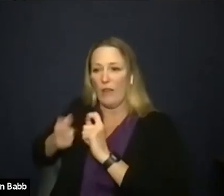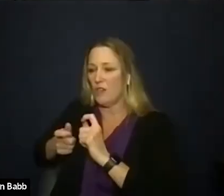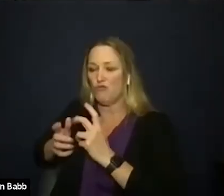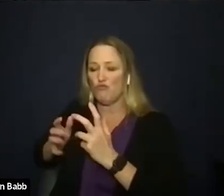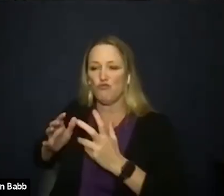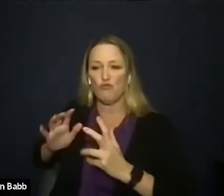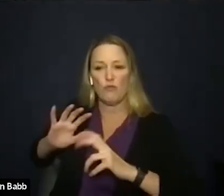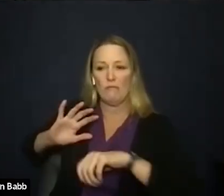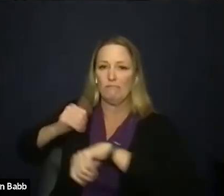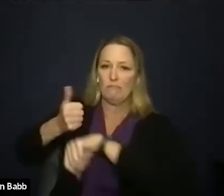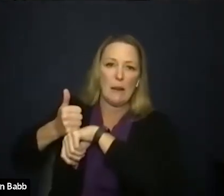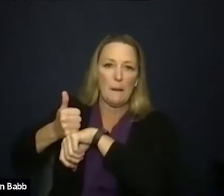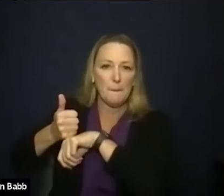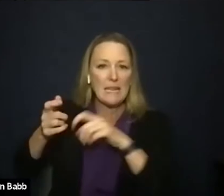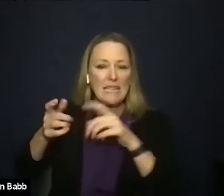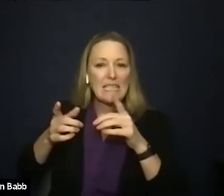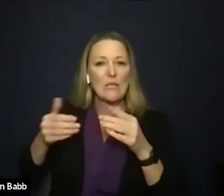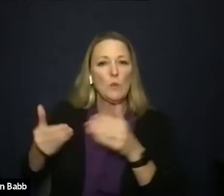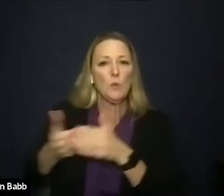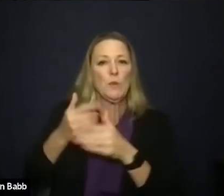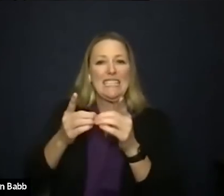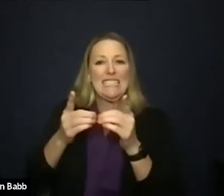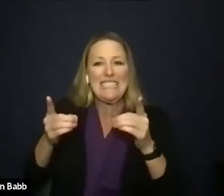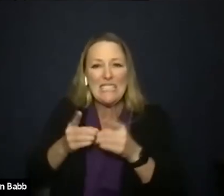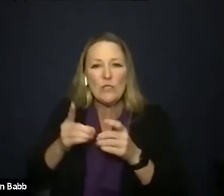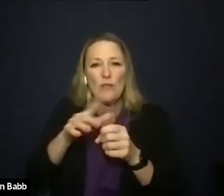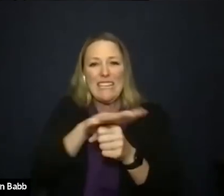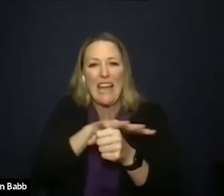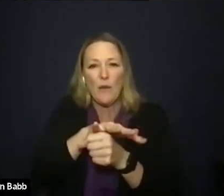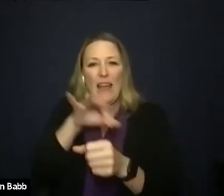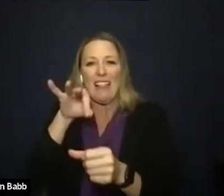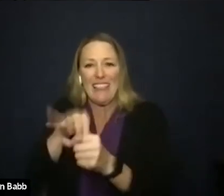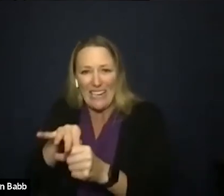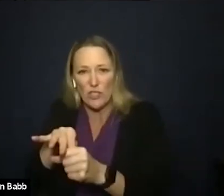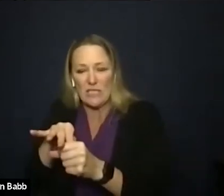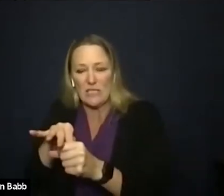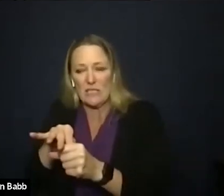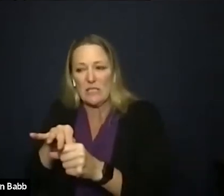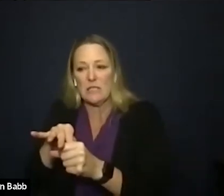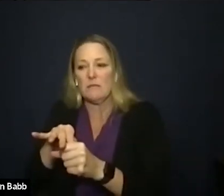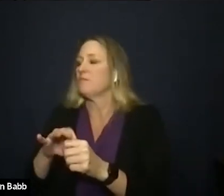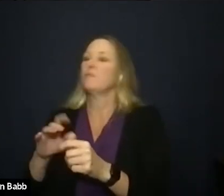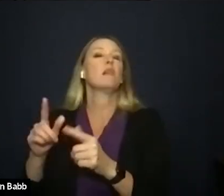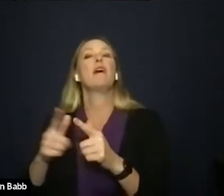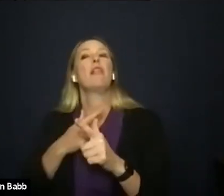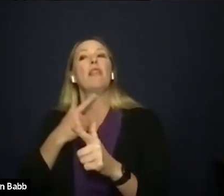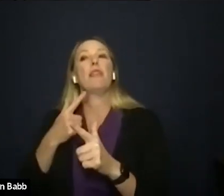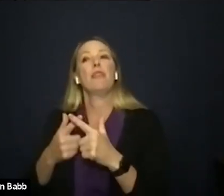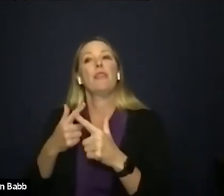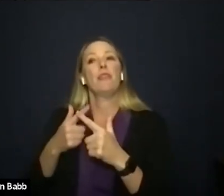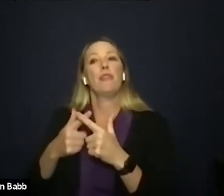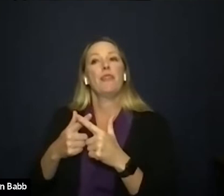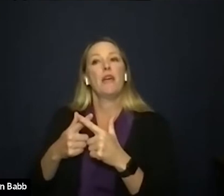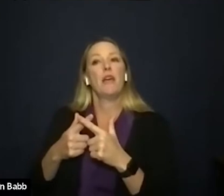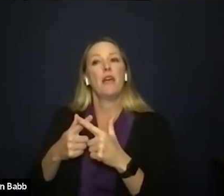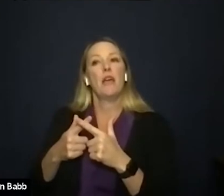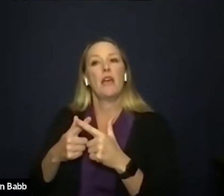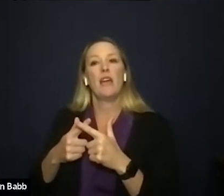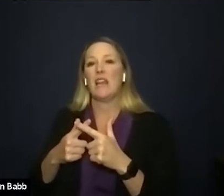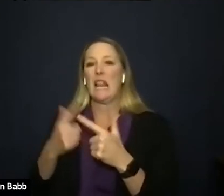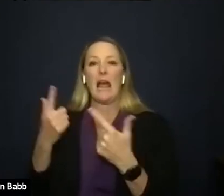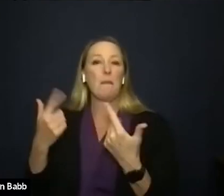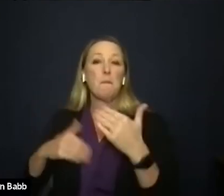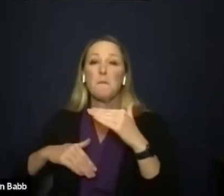district area elections then the maximum monetary exposure they have is thirty thousand